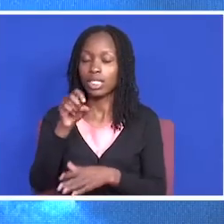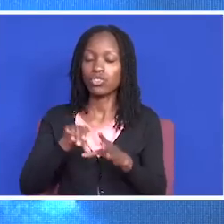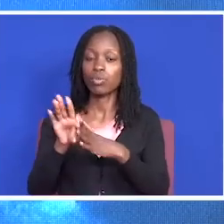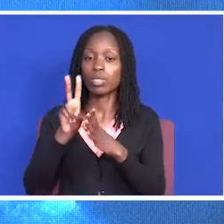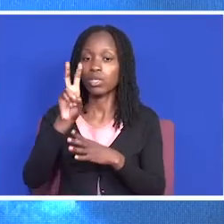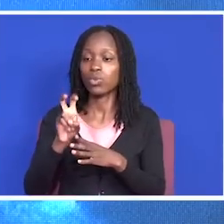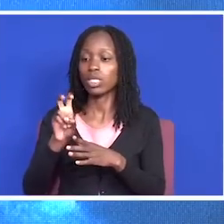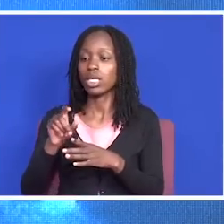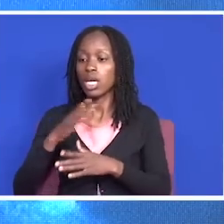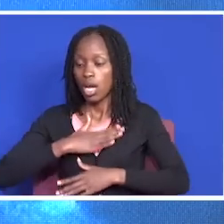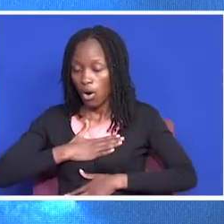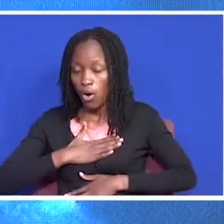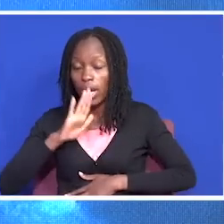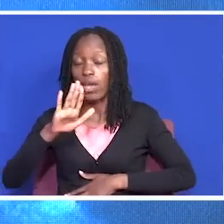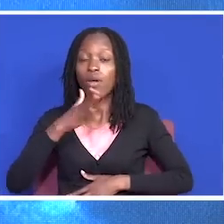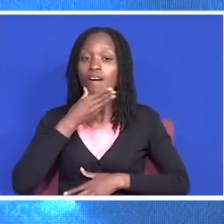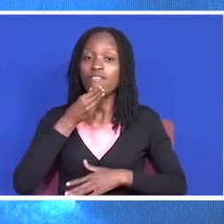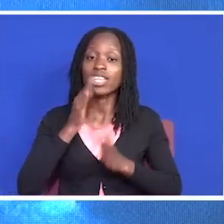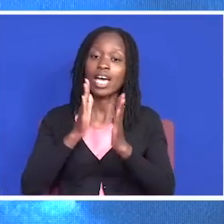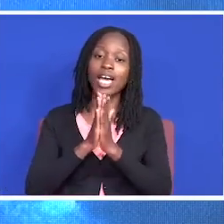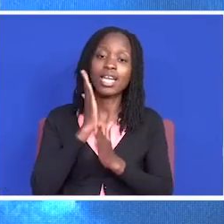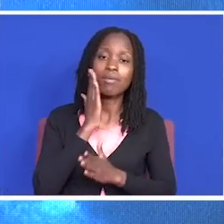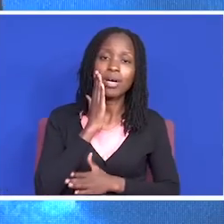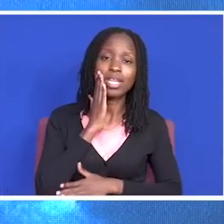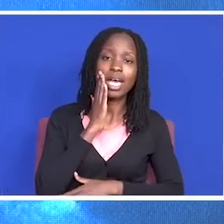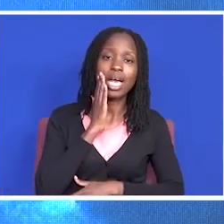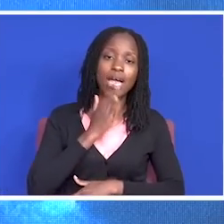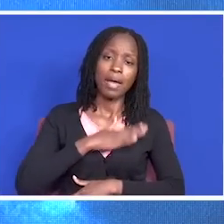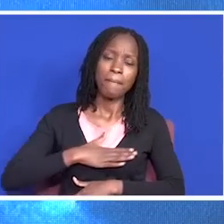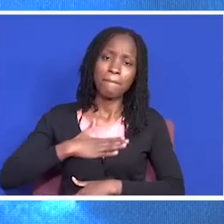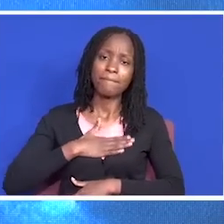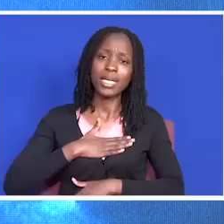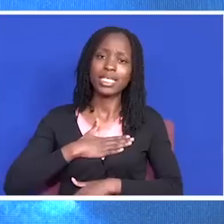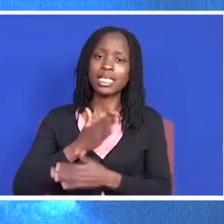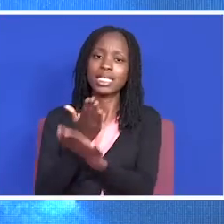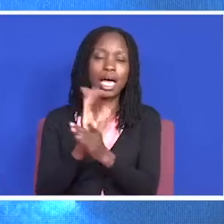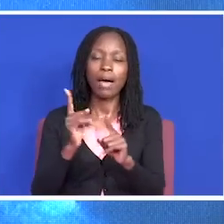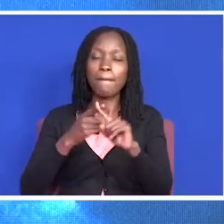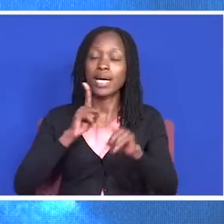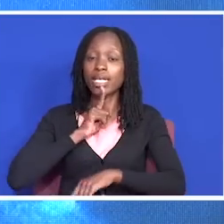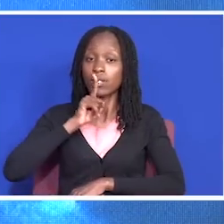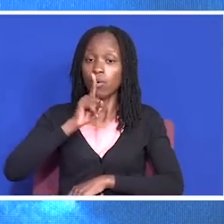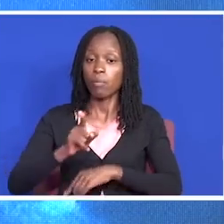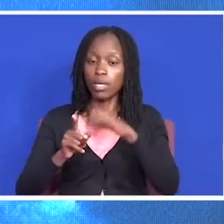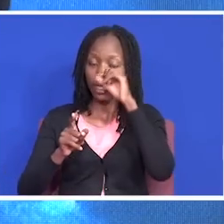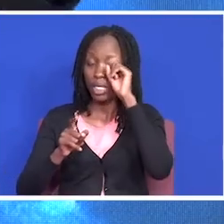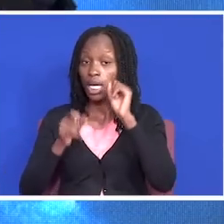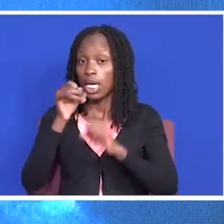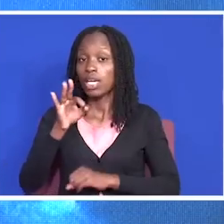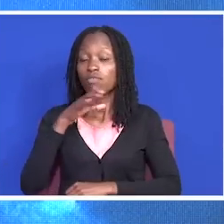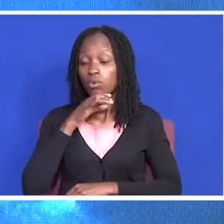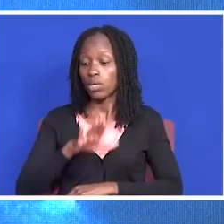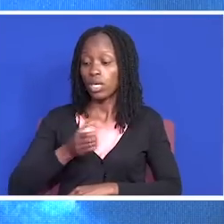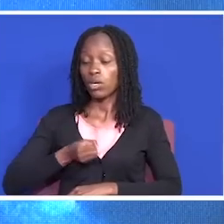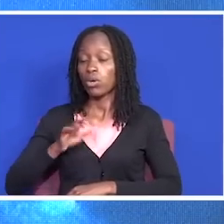and your mother. Honor. And it's not a request. It's not a suggestion. It's a command. And it means whether you're a daughter